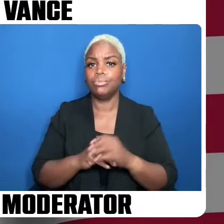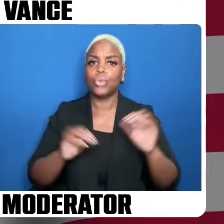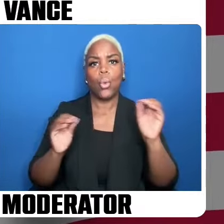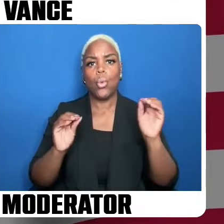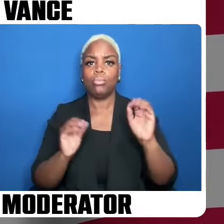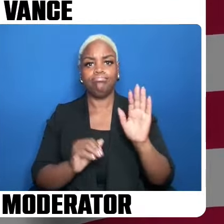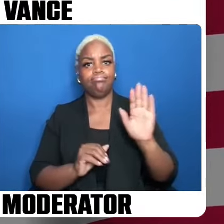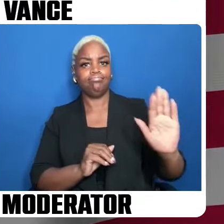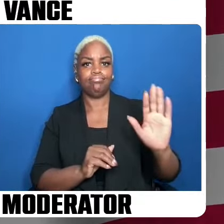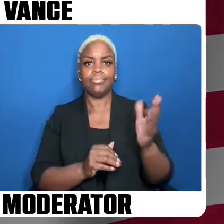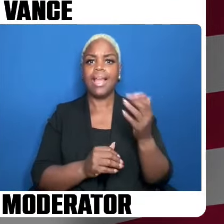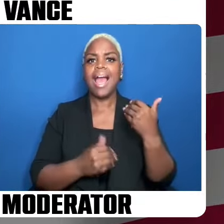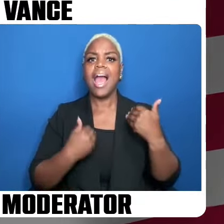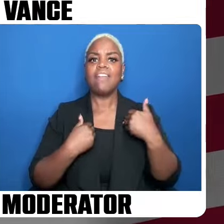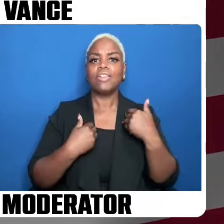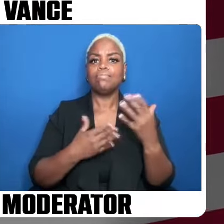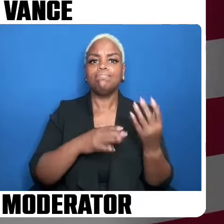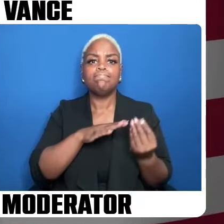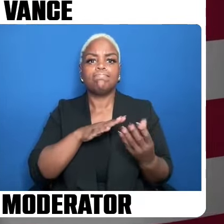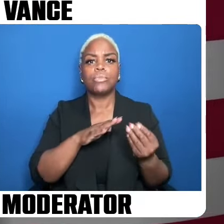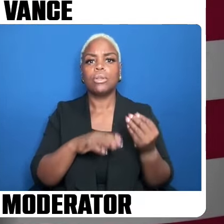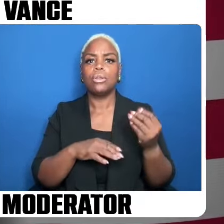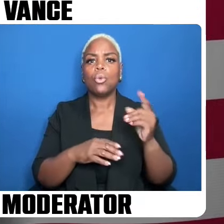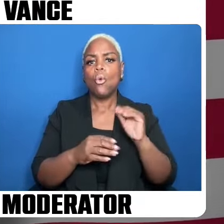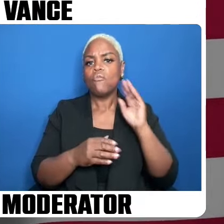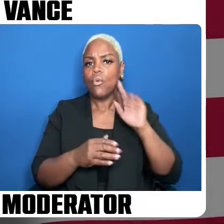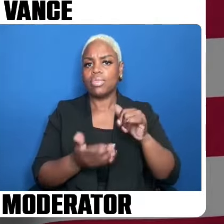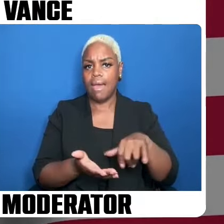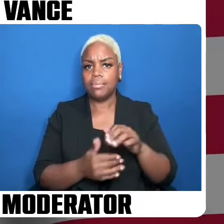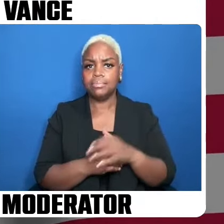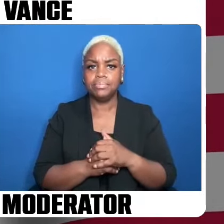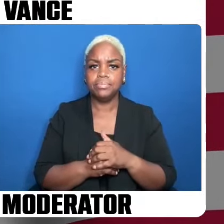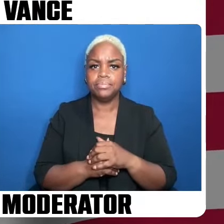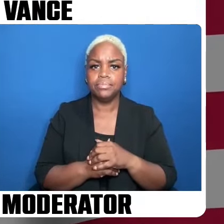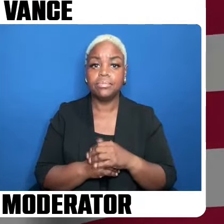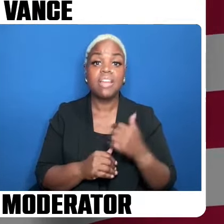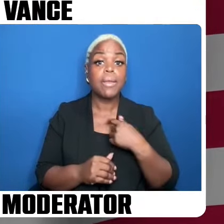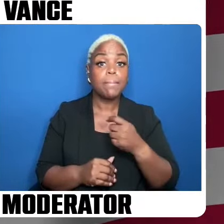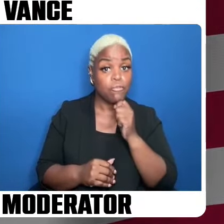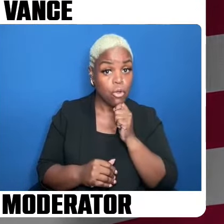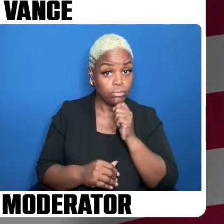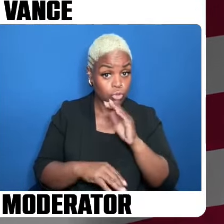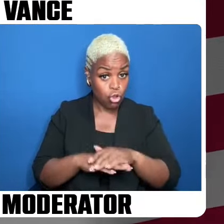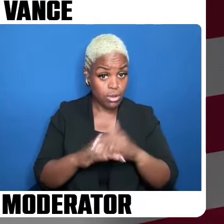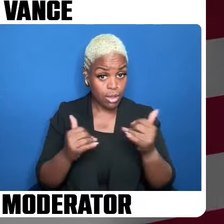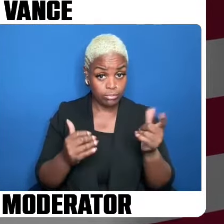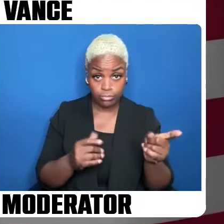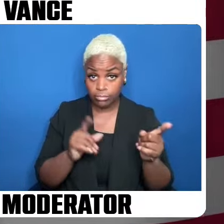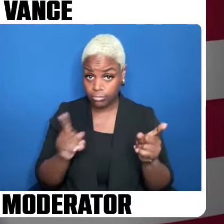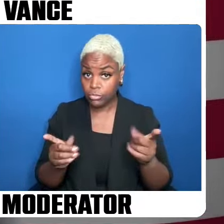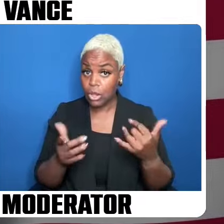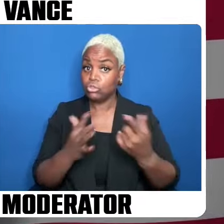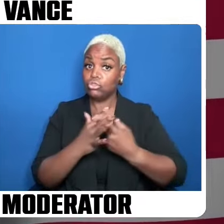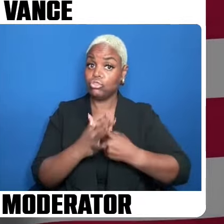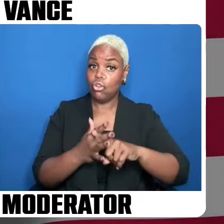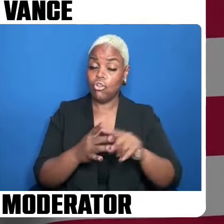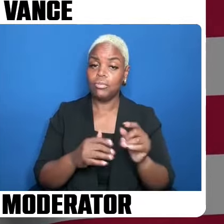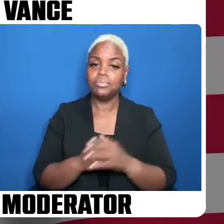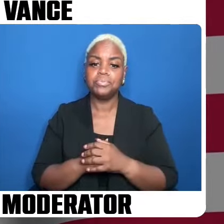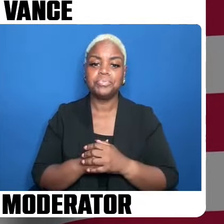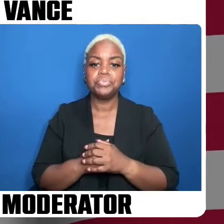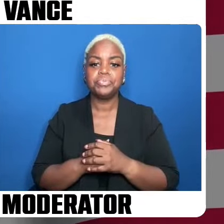Senator, thank you for joining us. Let's get started. Tonight, our country is facing several unfolding crises. The Middle East is on the brink